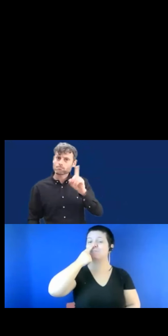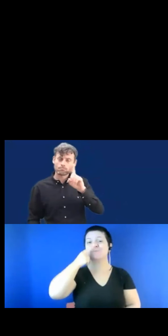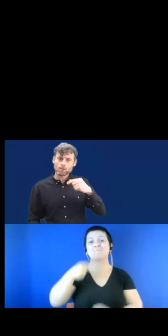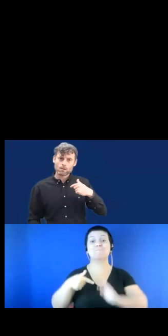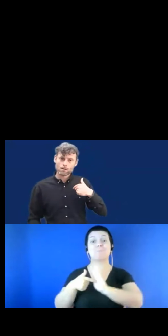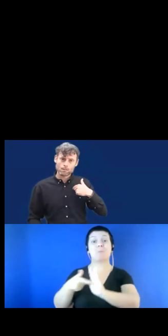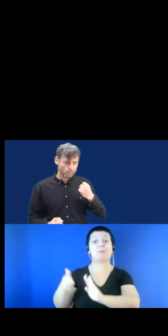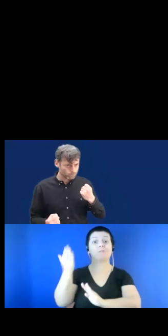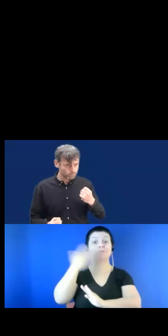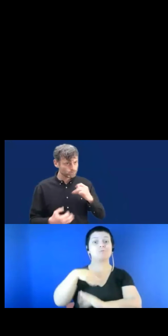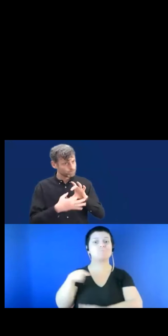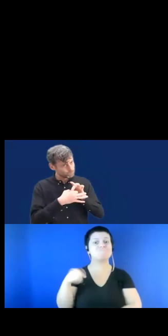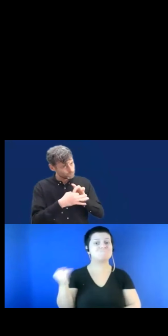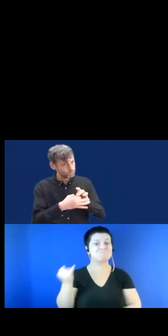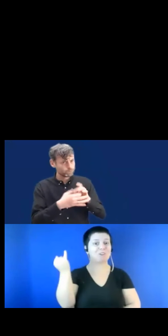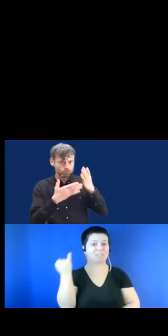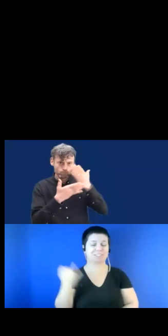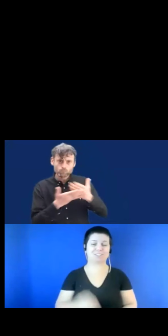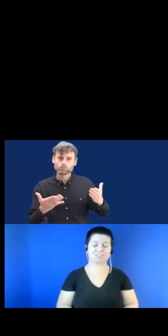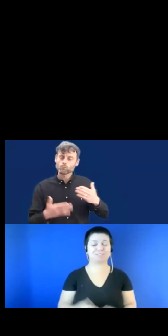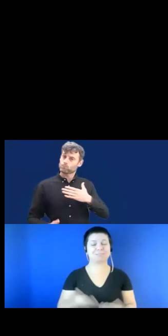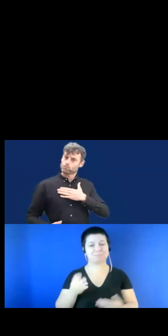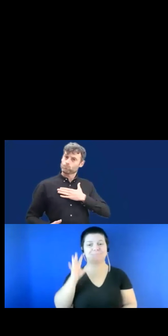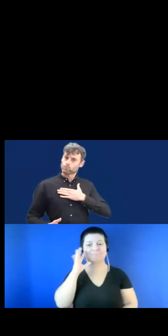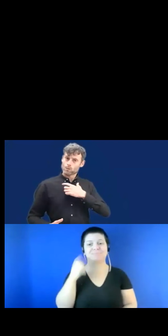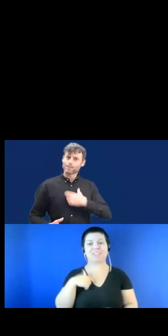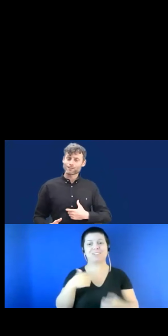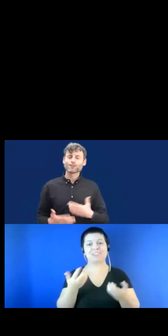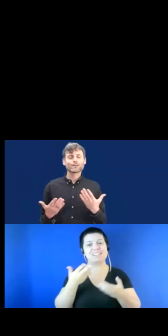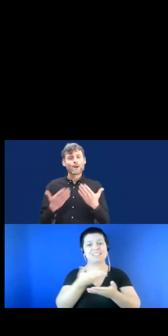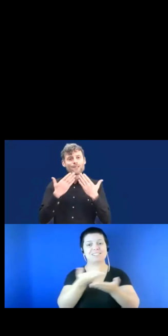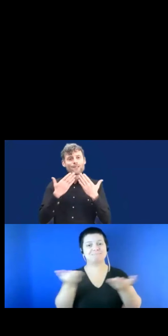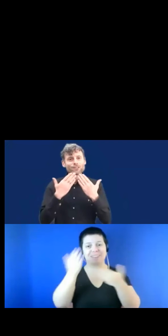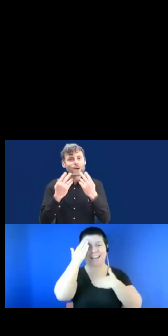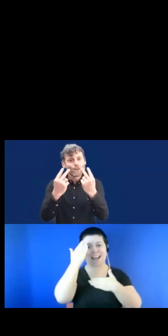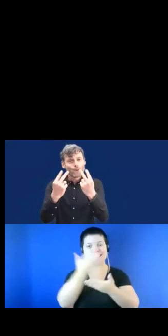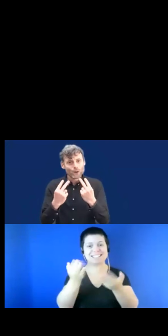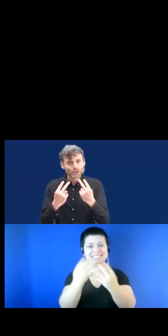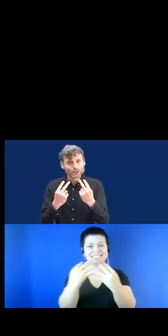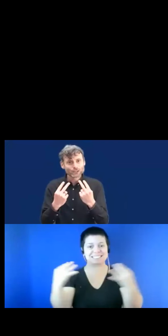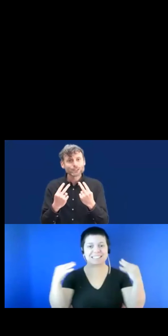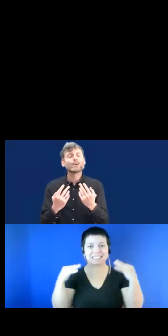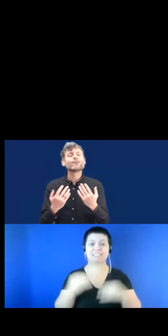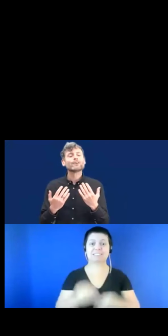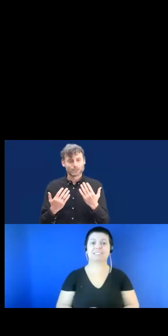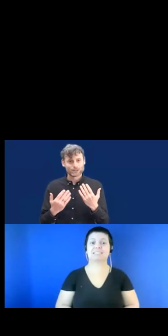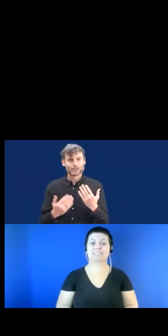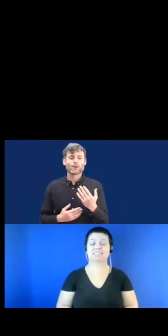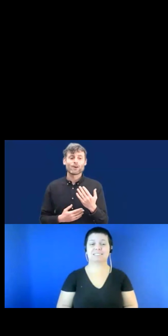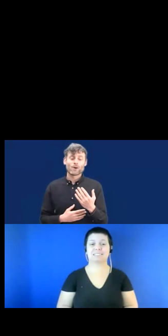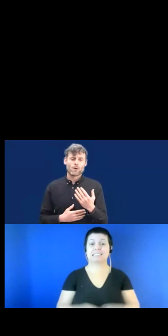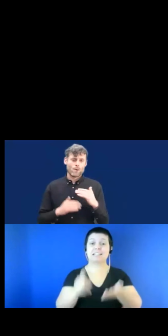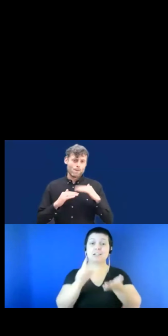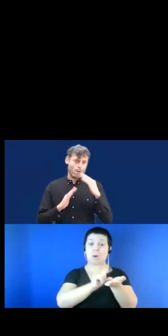the results. I would like to thank you for listening, and more information in the article and in